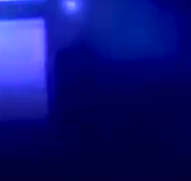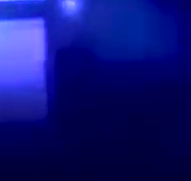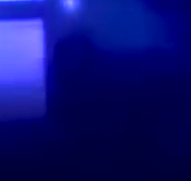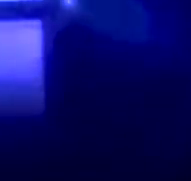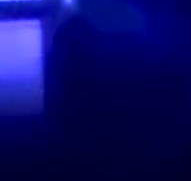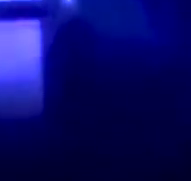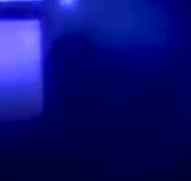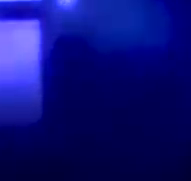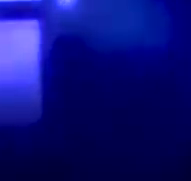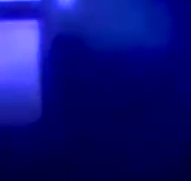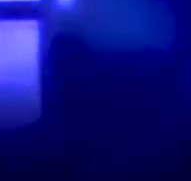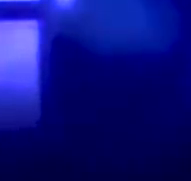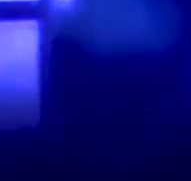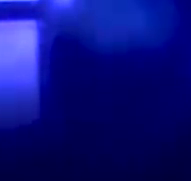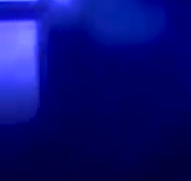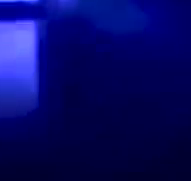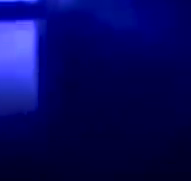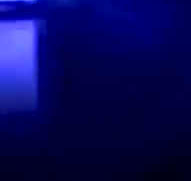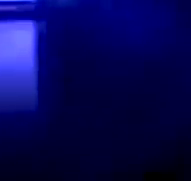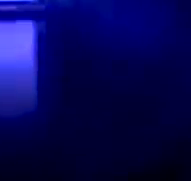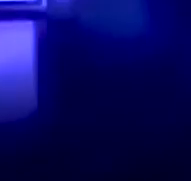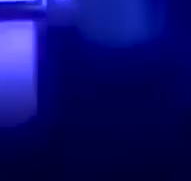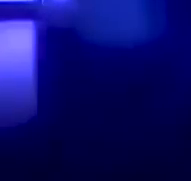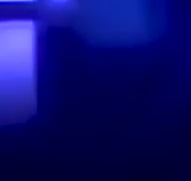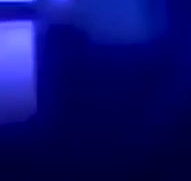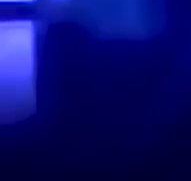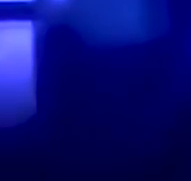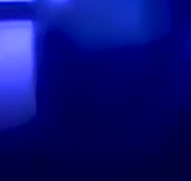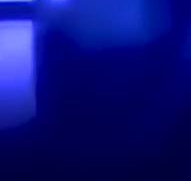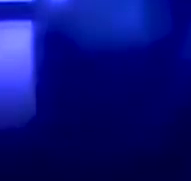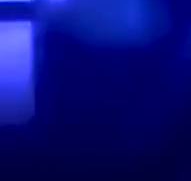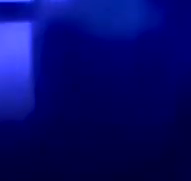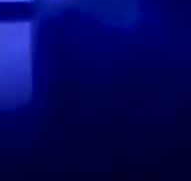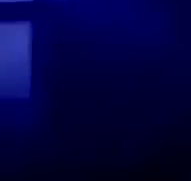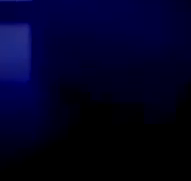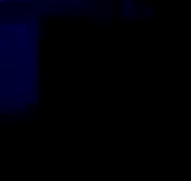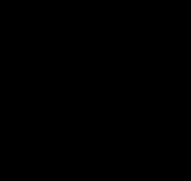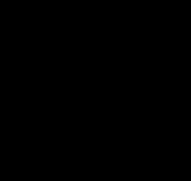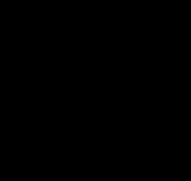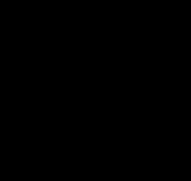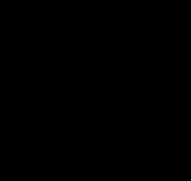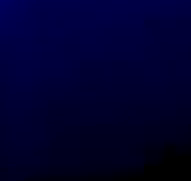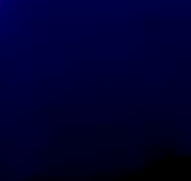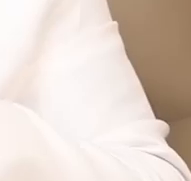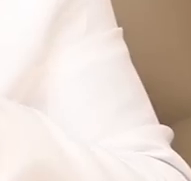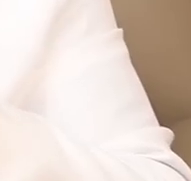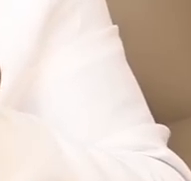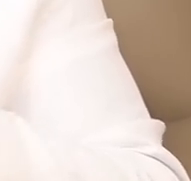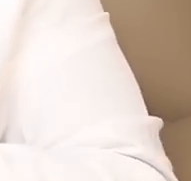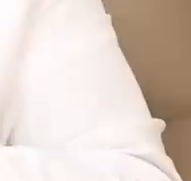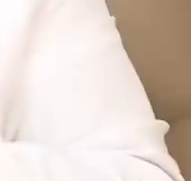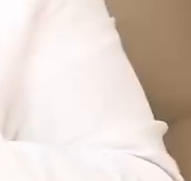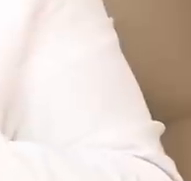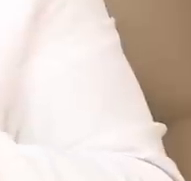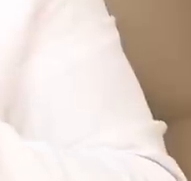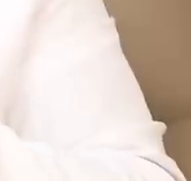fun gbogbo eda to wo mi to de ngbo mi lowo lowo loruko Jesu olorun olubuku o ya ko ku ko fun amen.